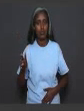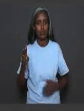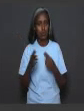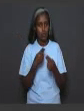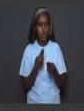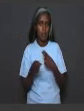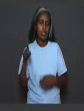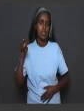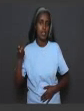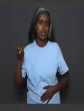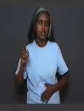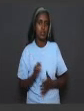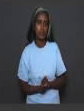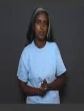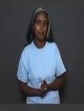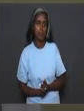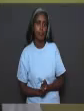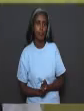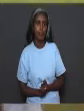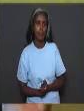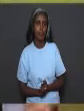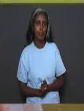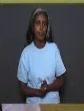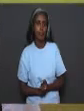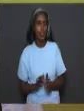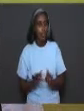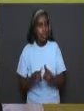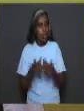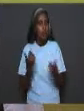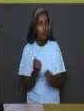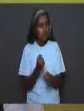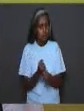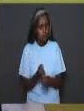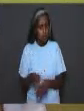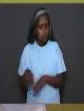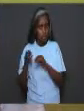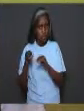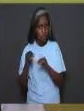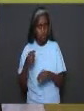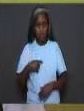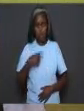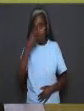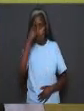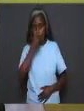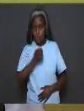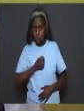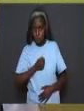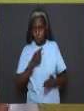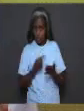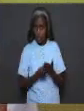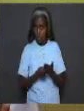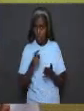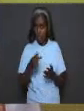2 times x. How did you do, students? I am sure that you will